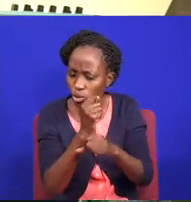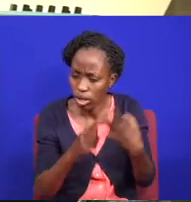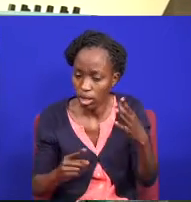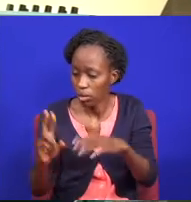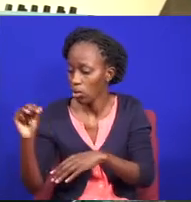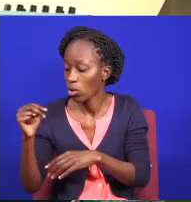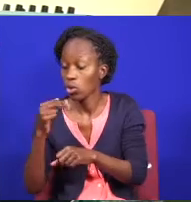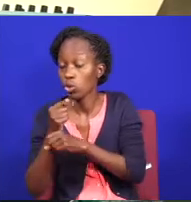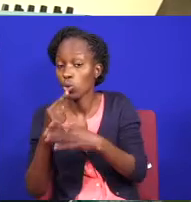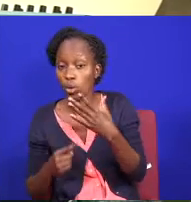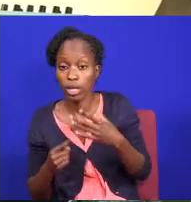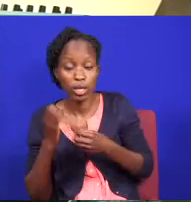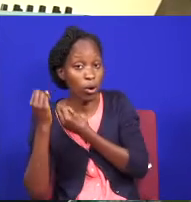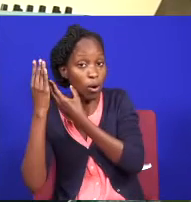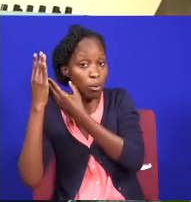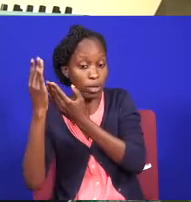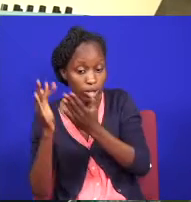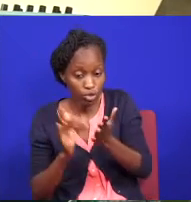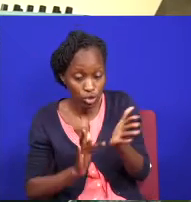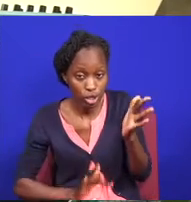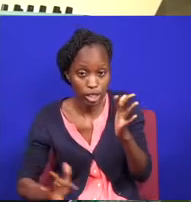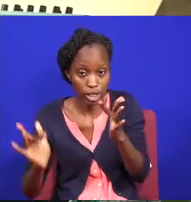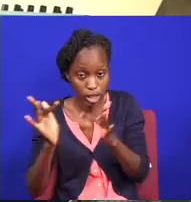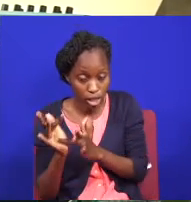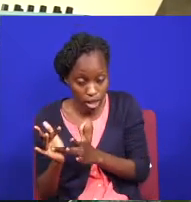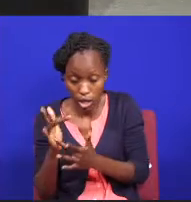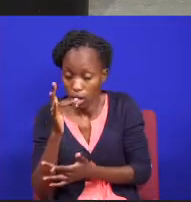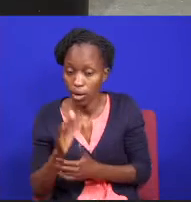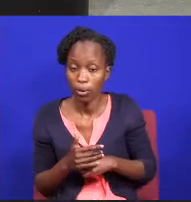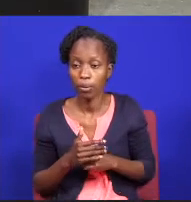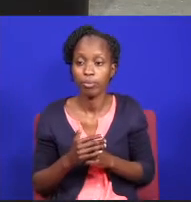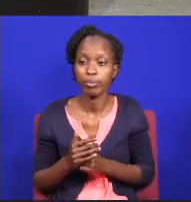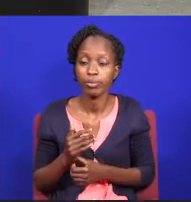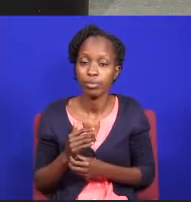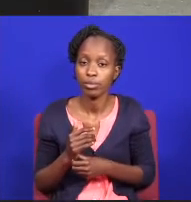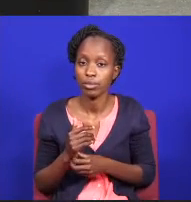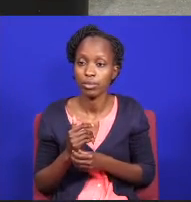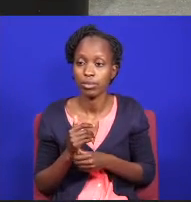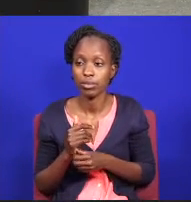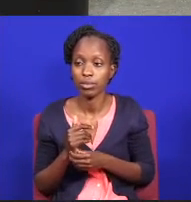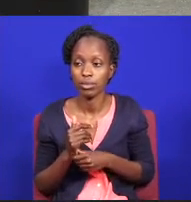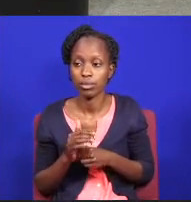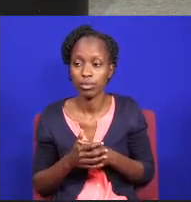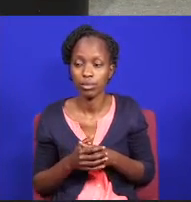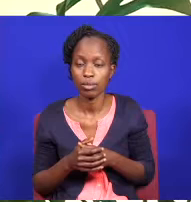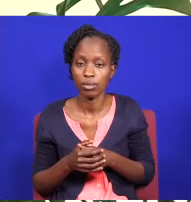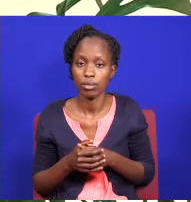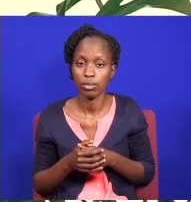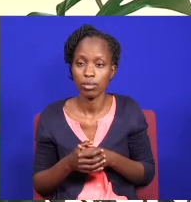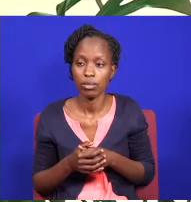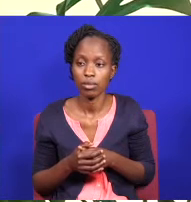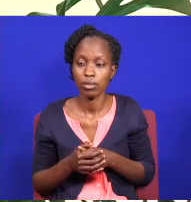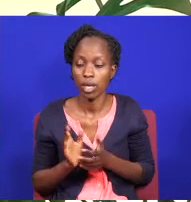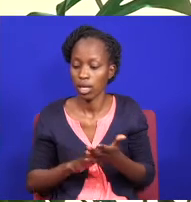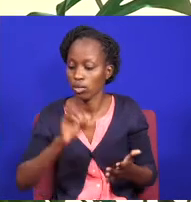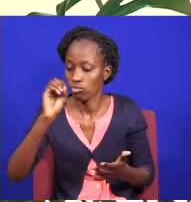do? They obeyed as Jesus had said. They obeyed what Jesus had said. And they threw their